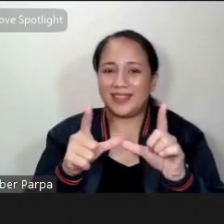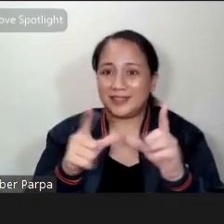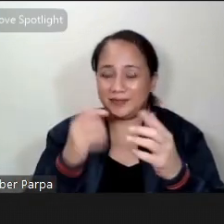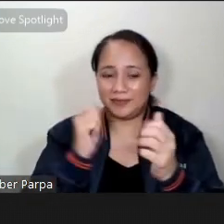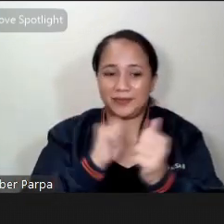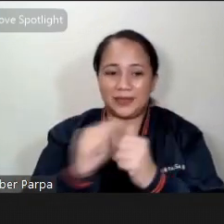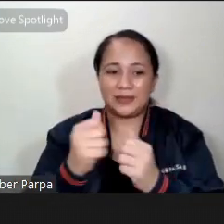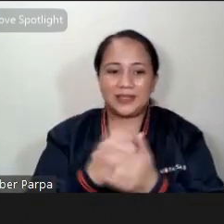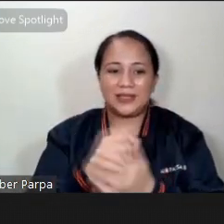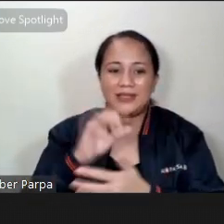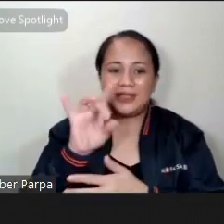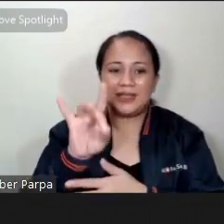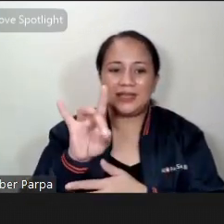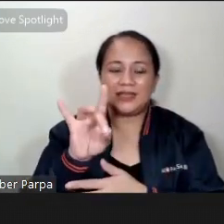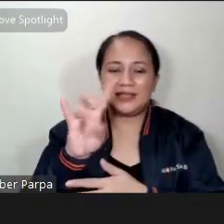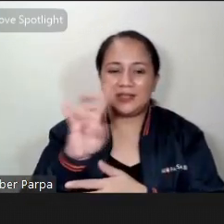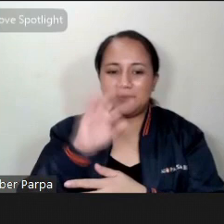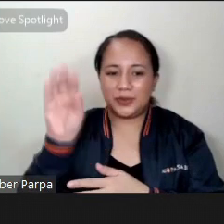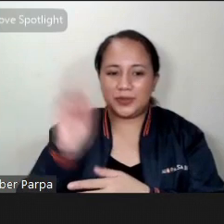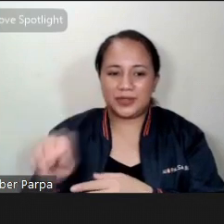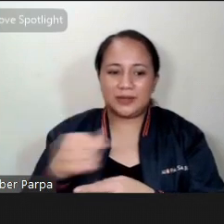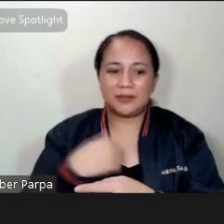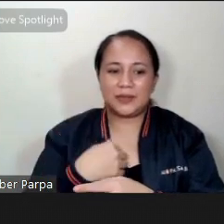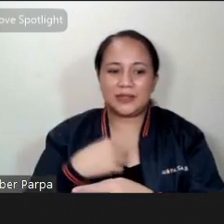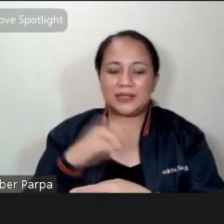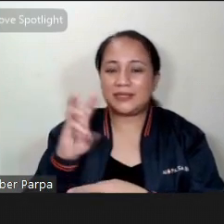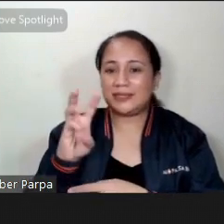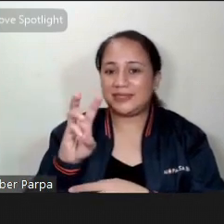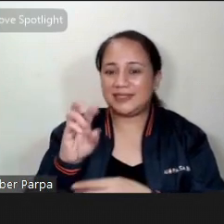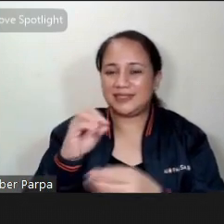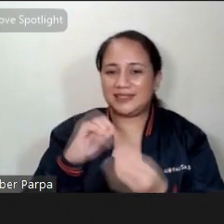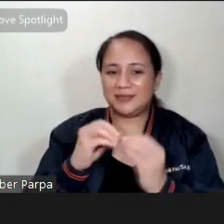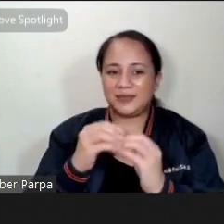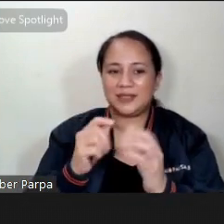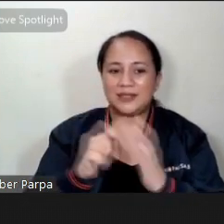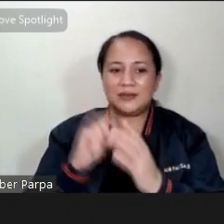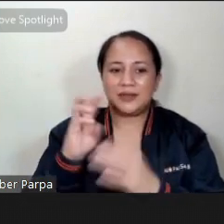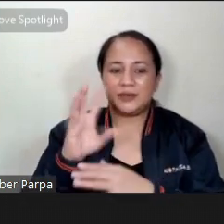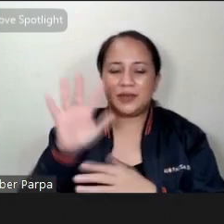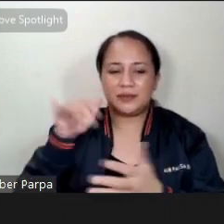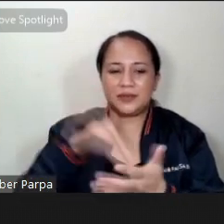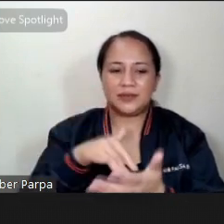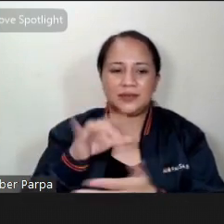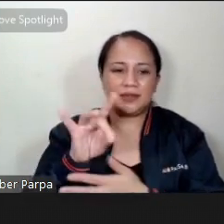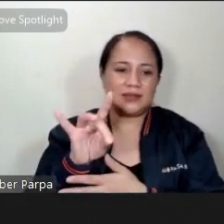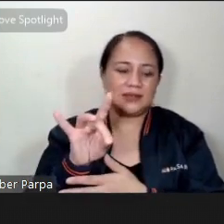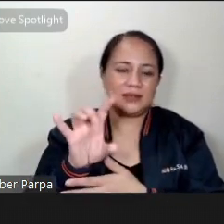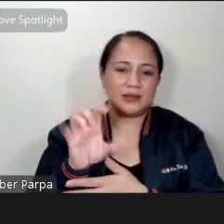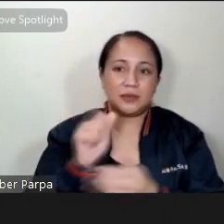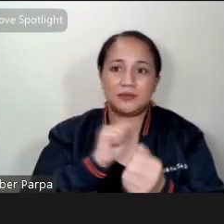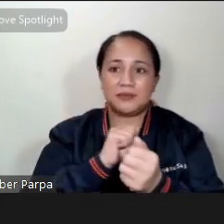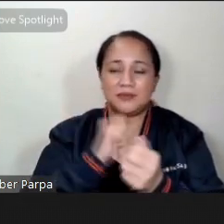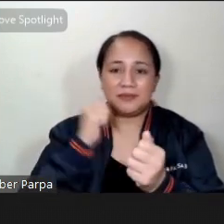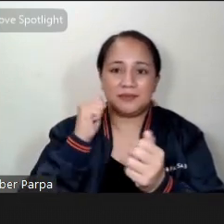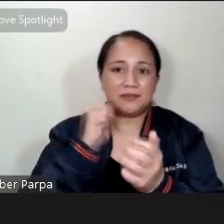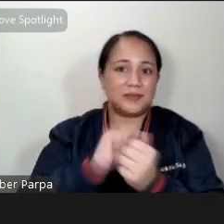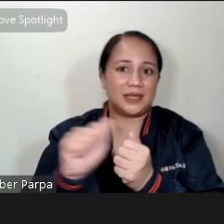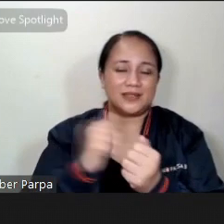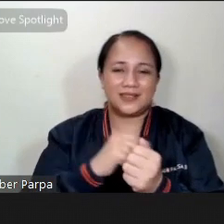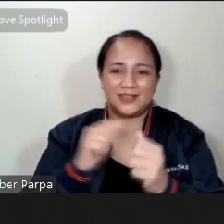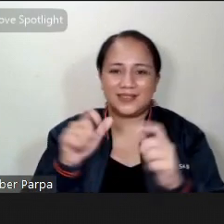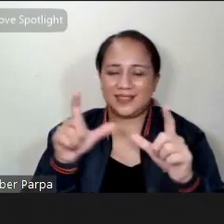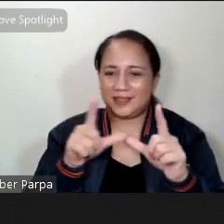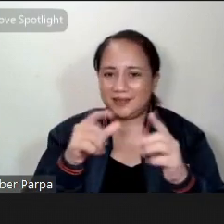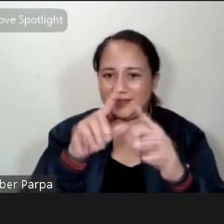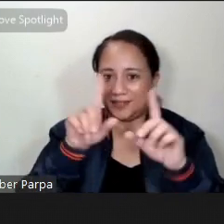an 87% average and placed 16th out of 5,008 who passed the boards.